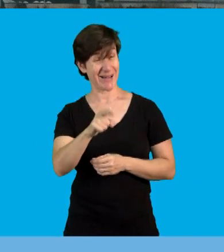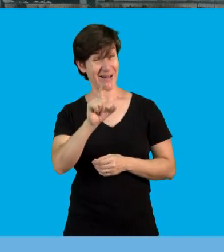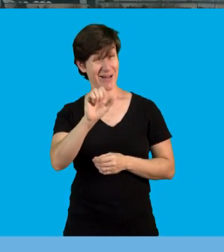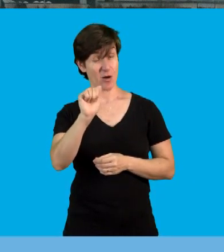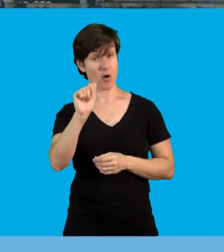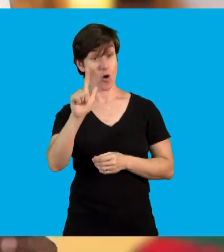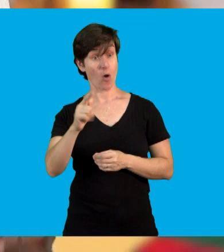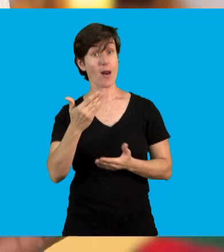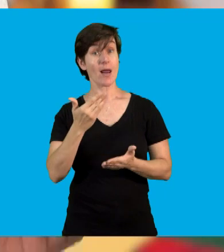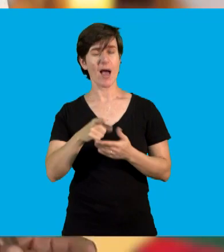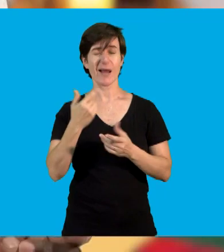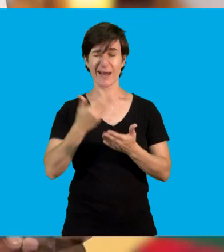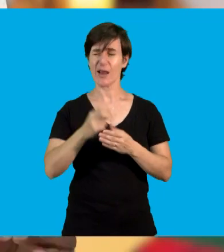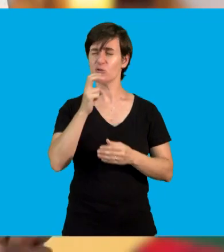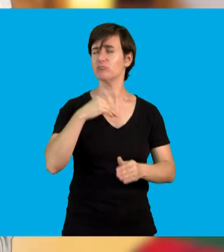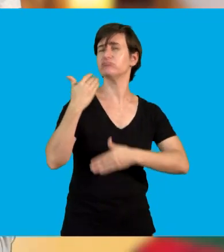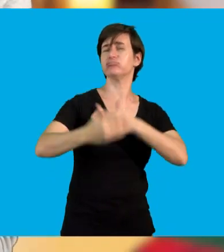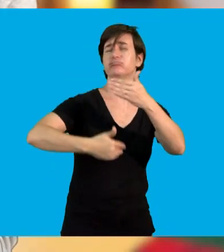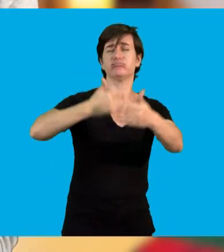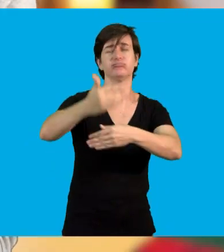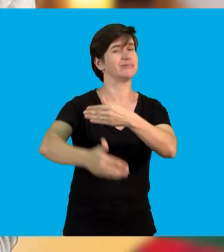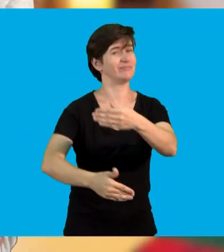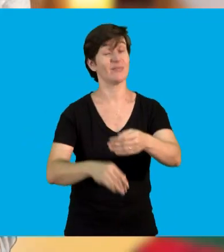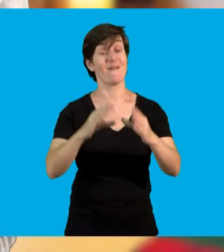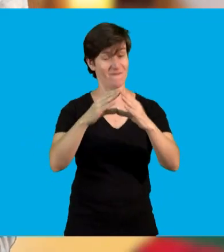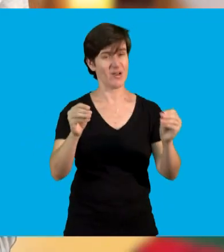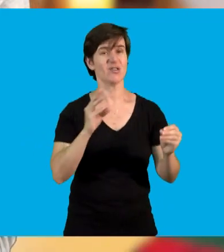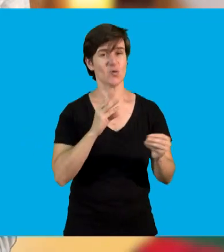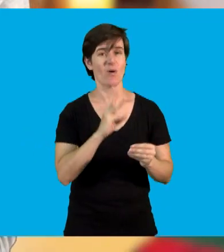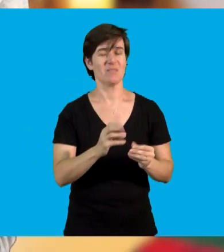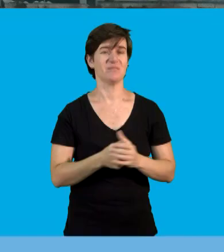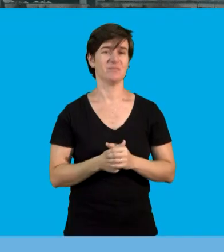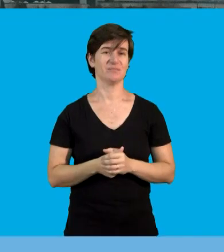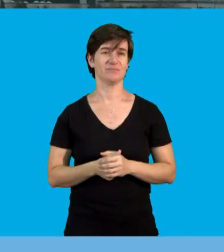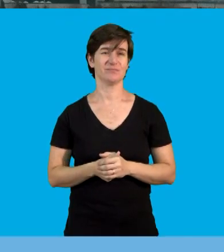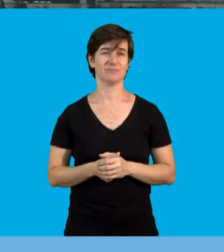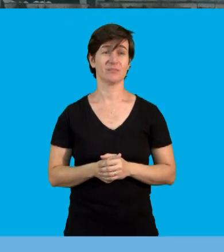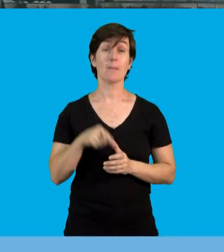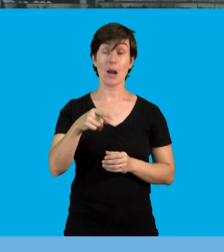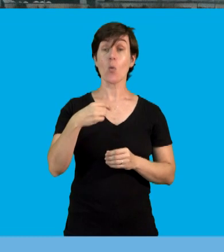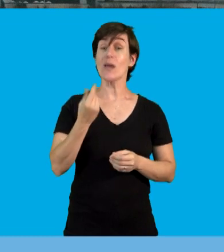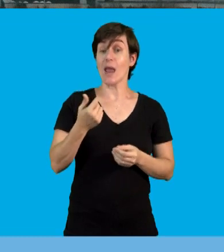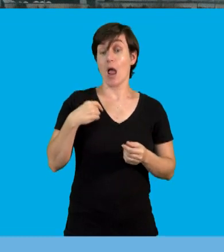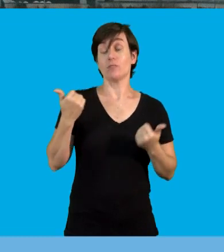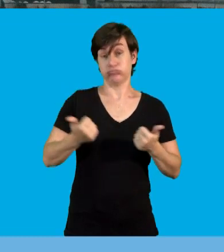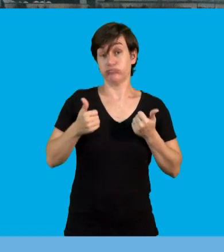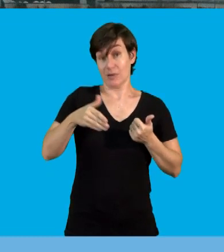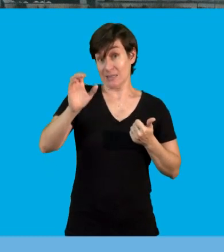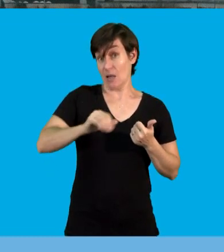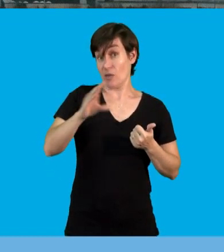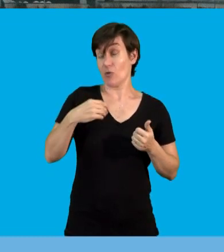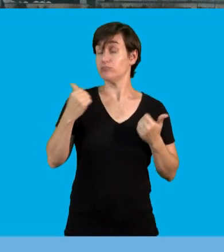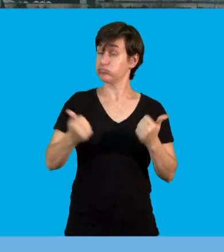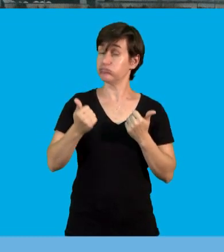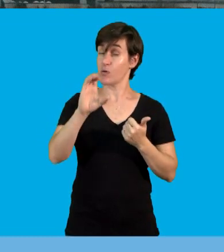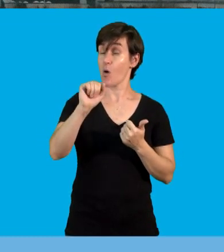a non-renewable resource. So coal is reasonably abundant in South Africa and it is the cheapest energy